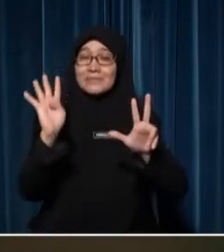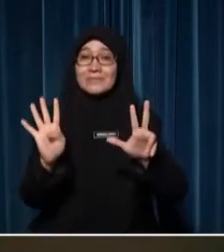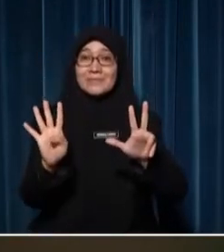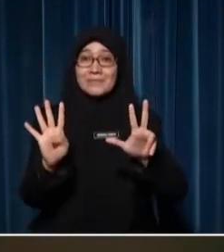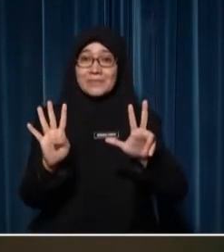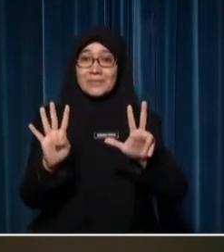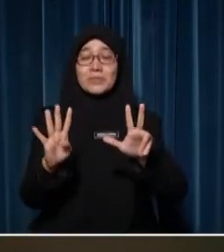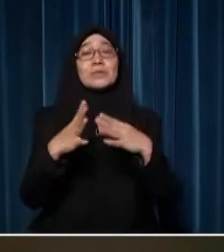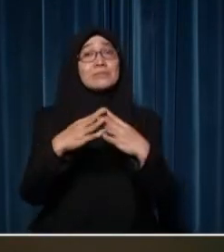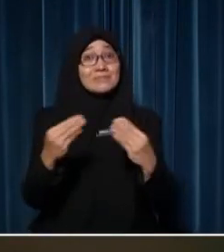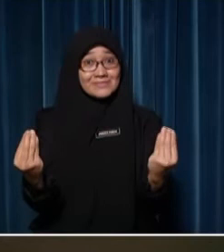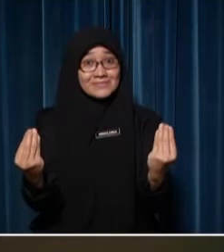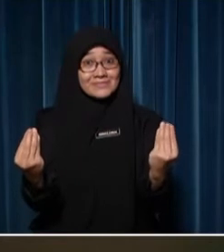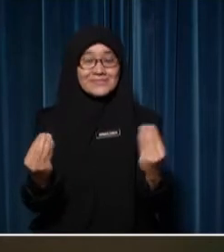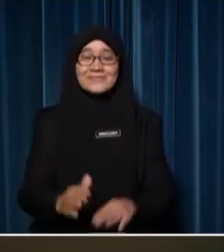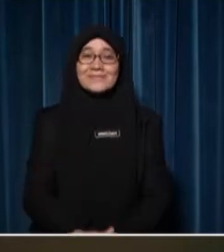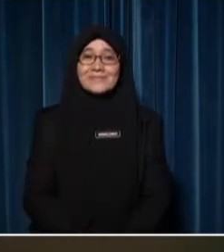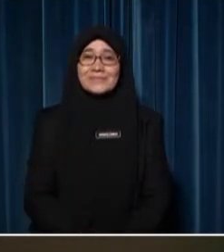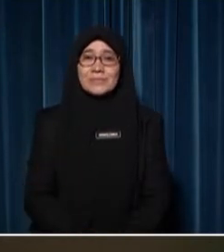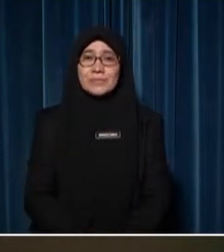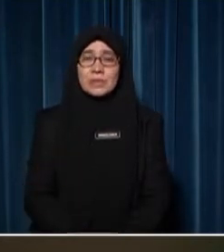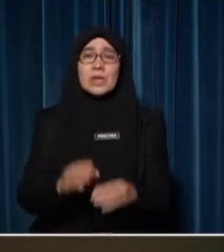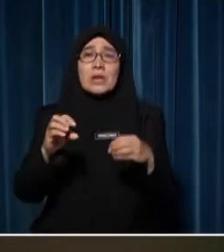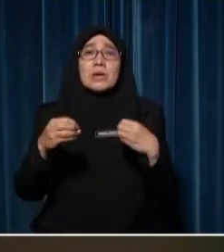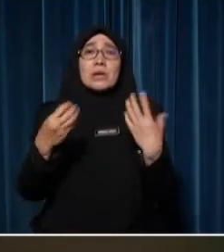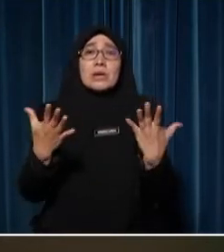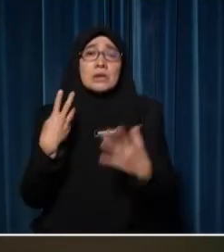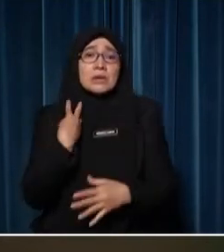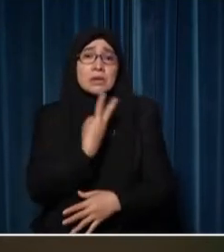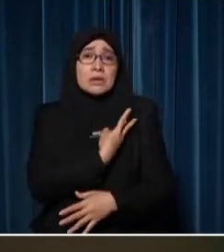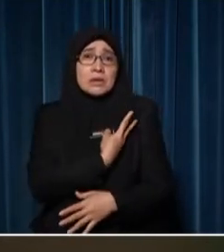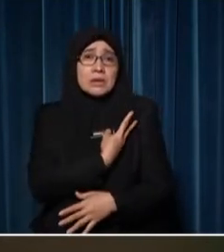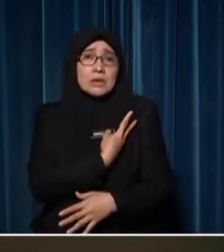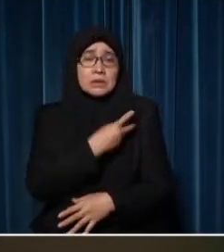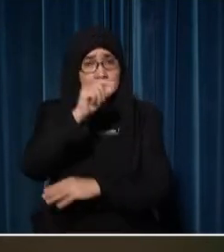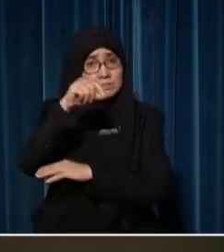We are done. How should we write this?